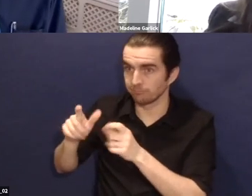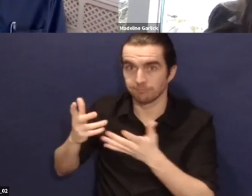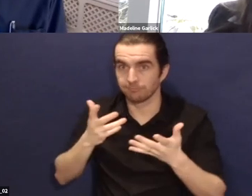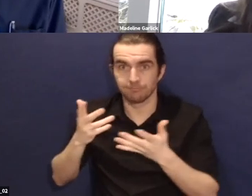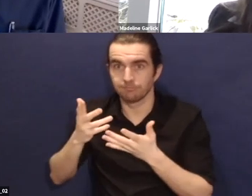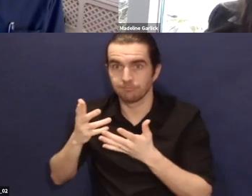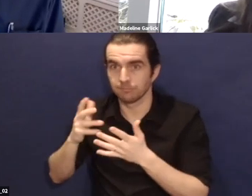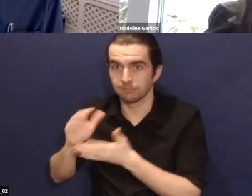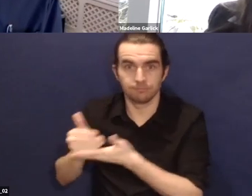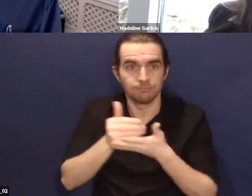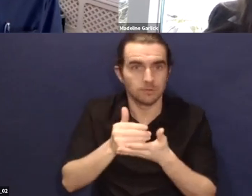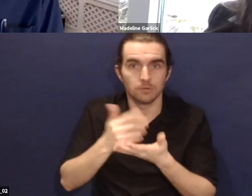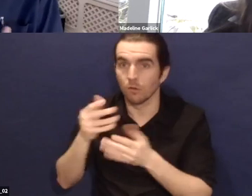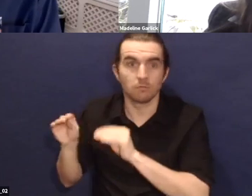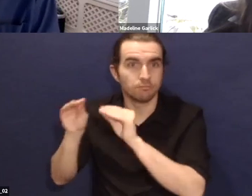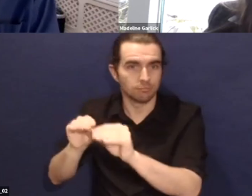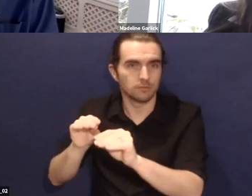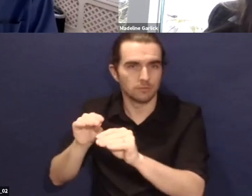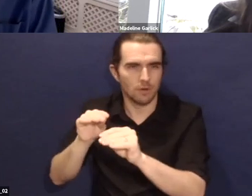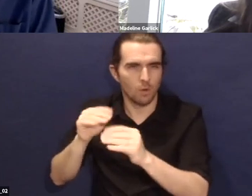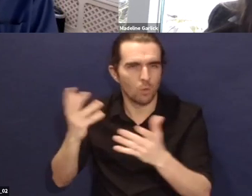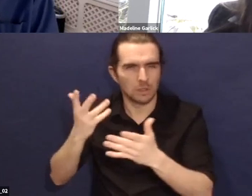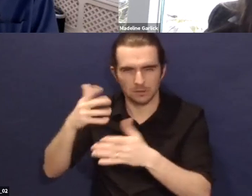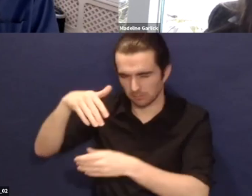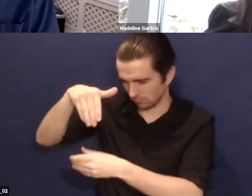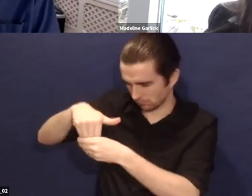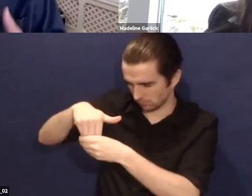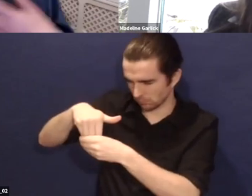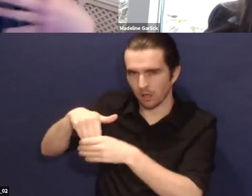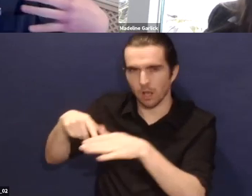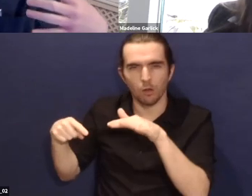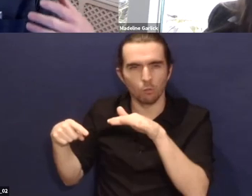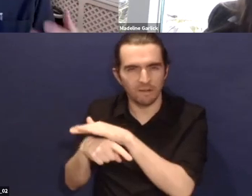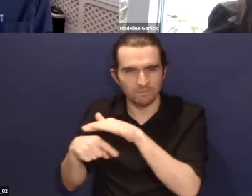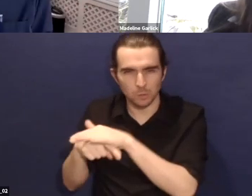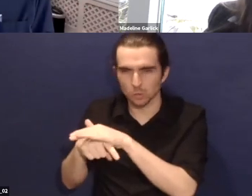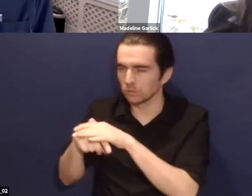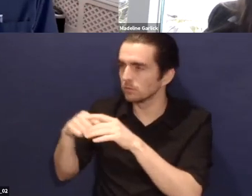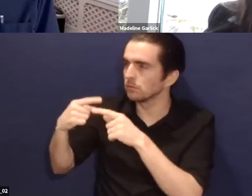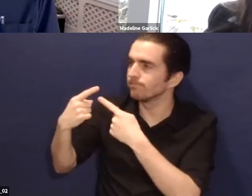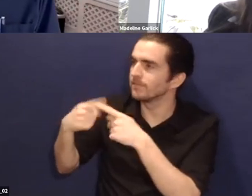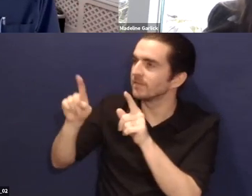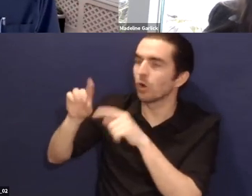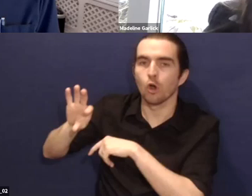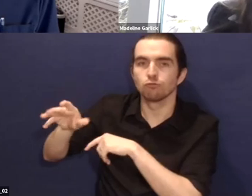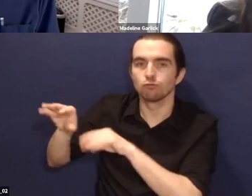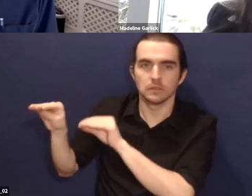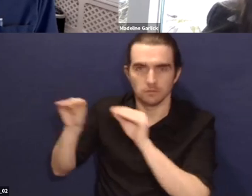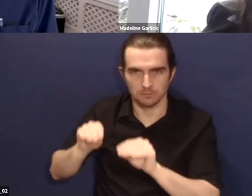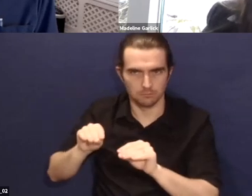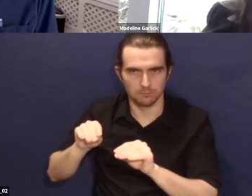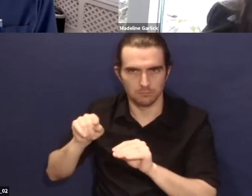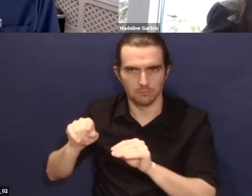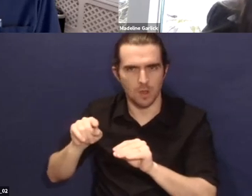series of webinars, but which I think needs to be much more